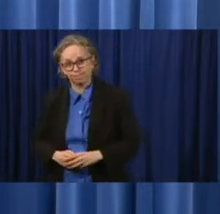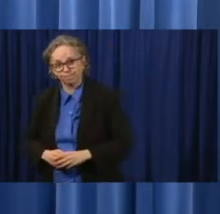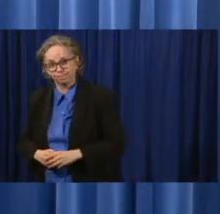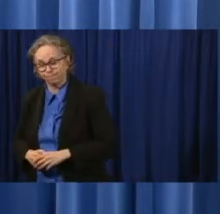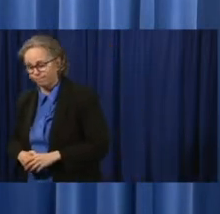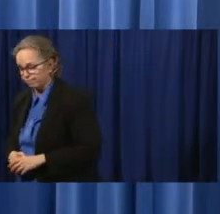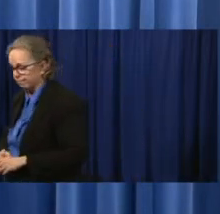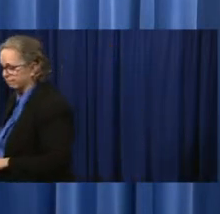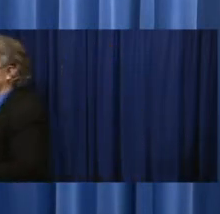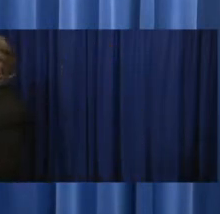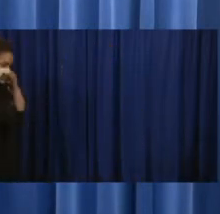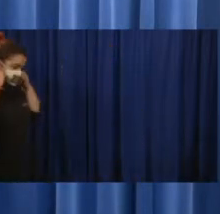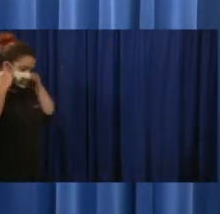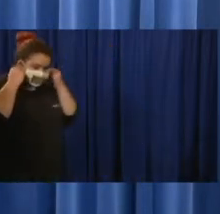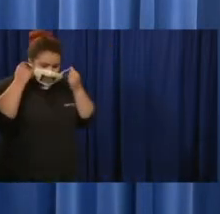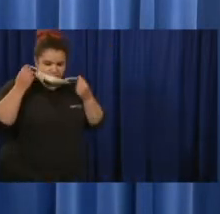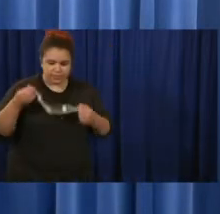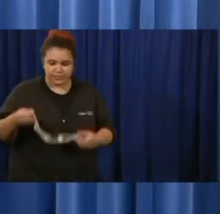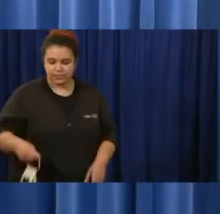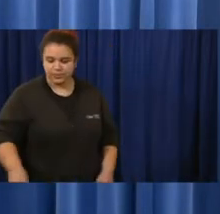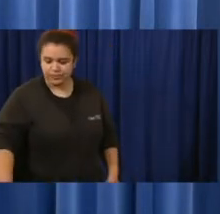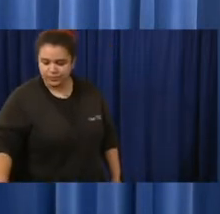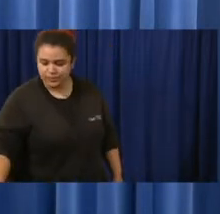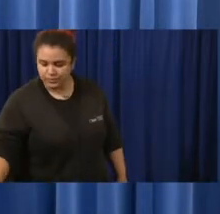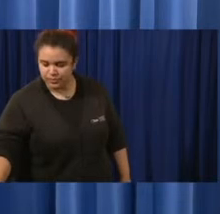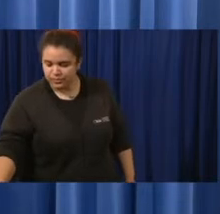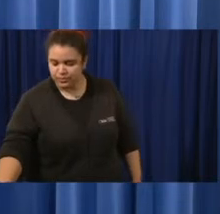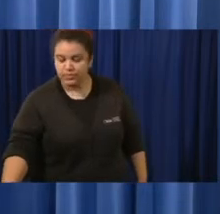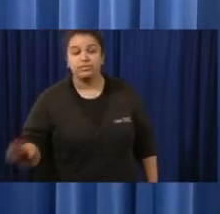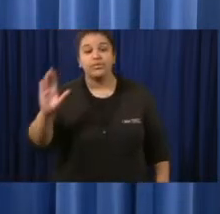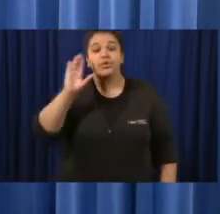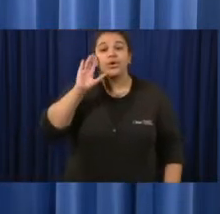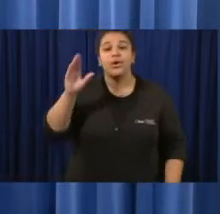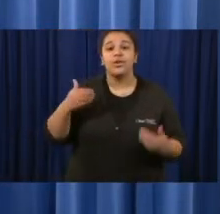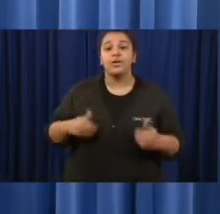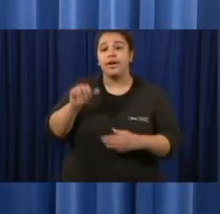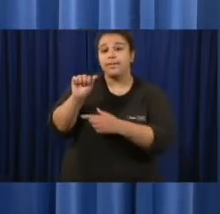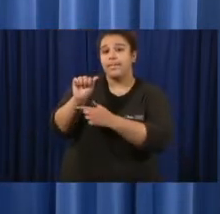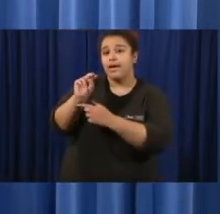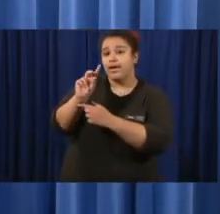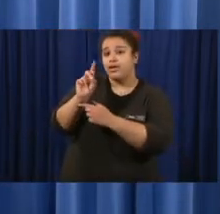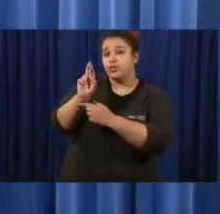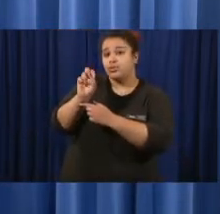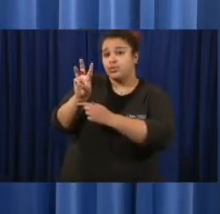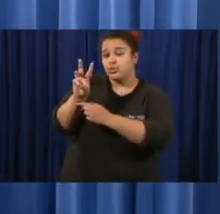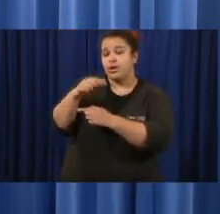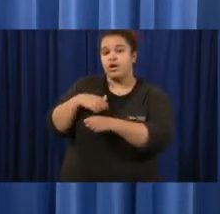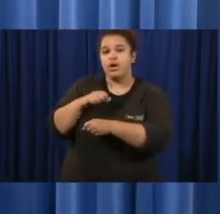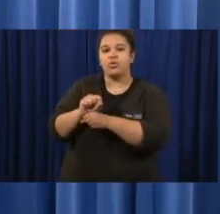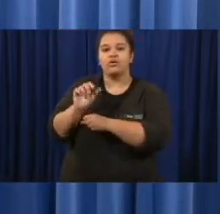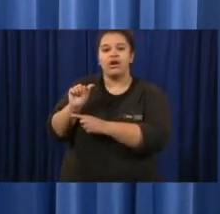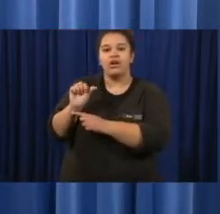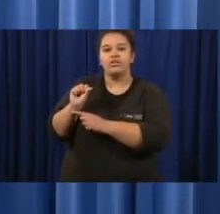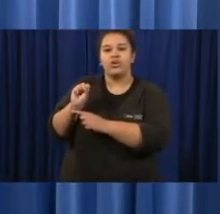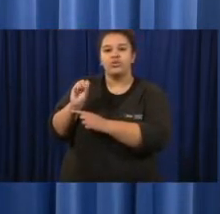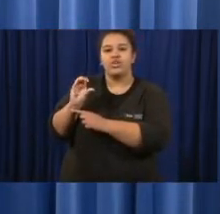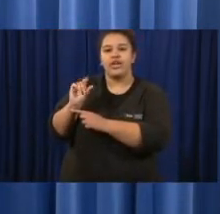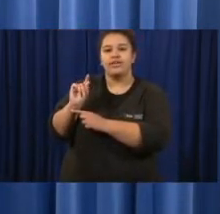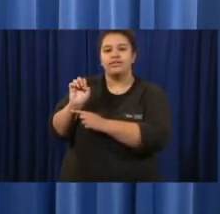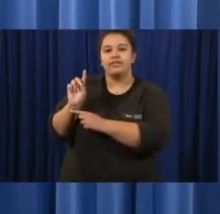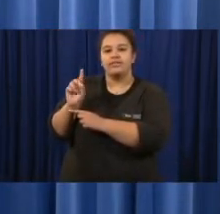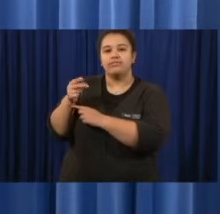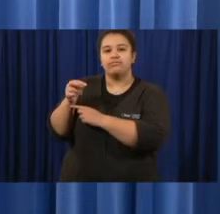Hi, it's Andrew Welsh-Huggins with the Associated Press. This is a follow-up question based on Director